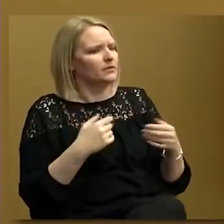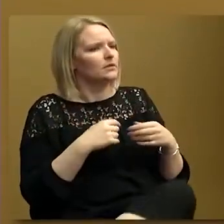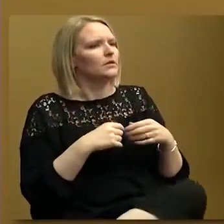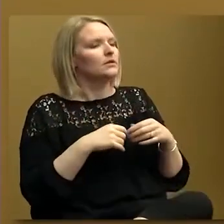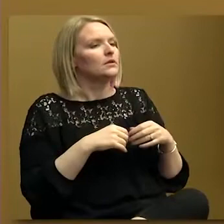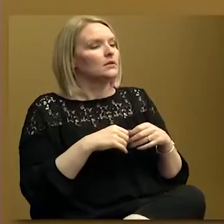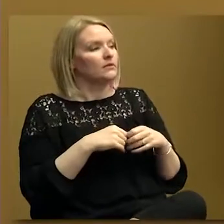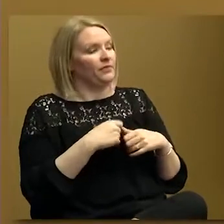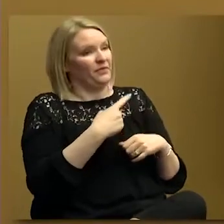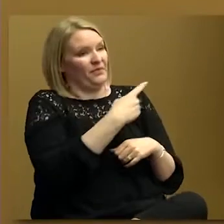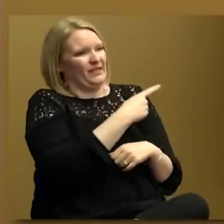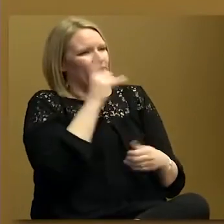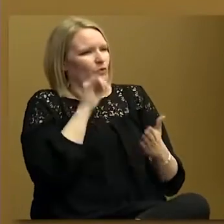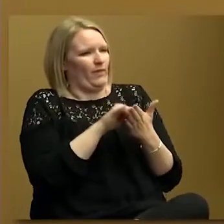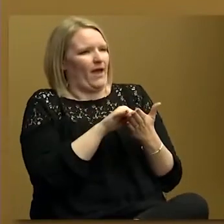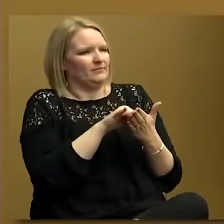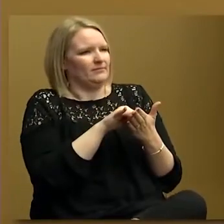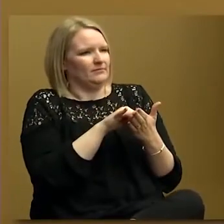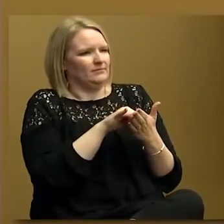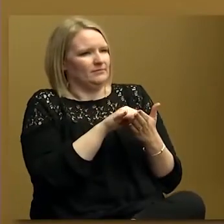this is for those guys.